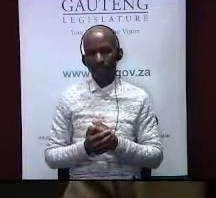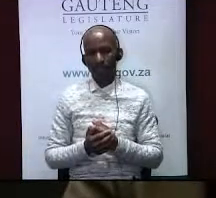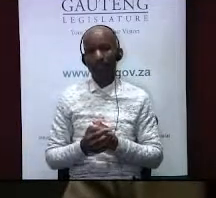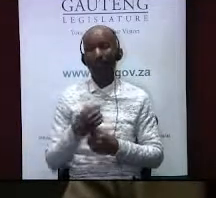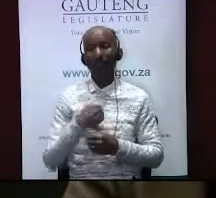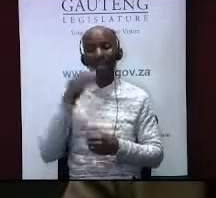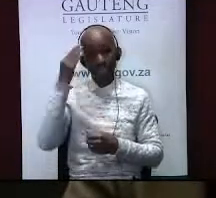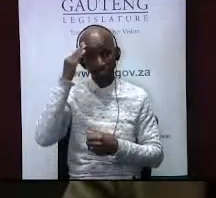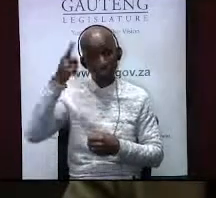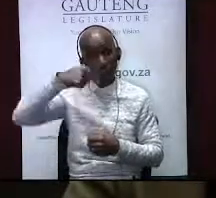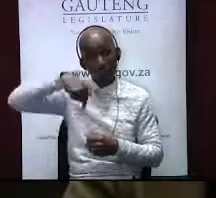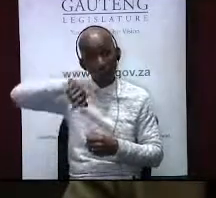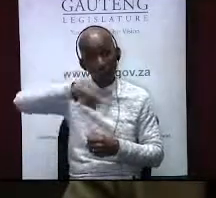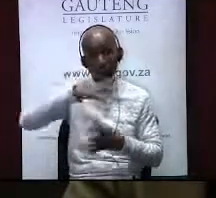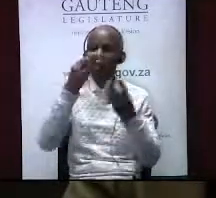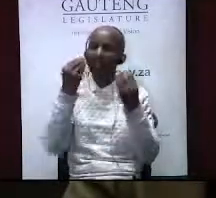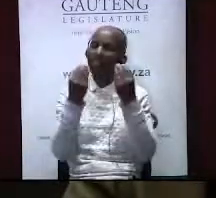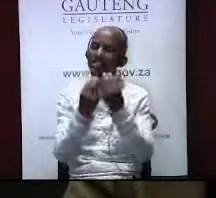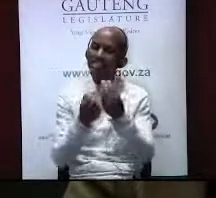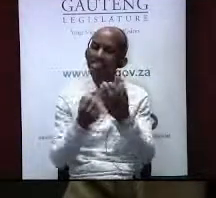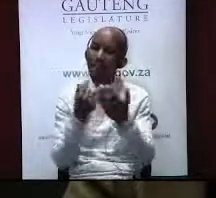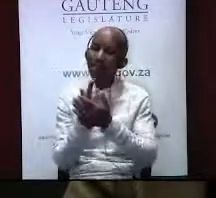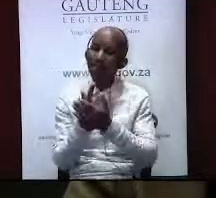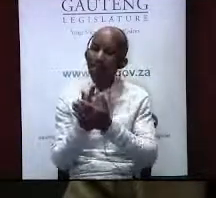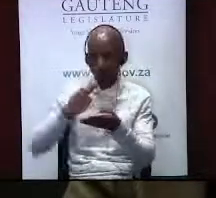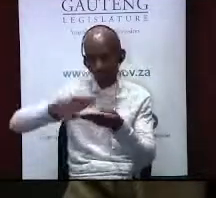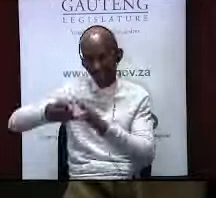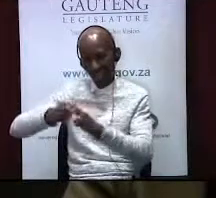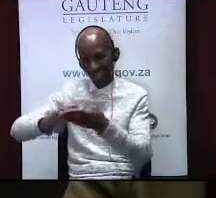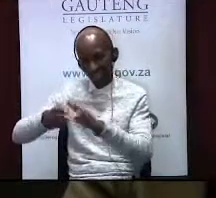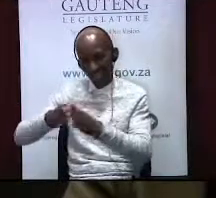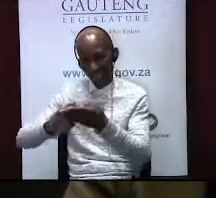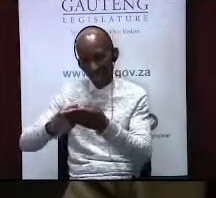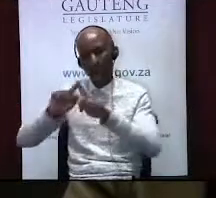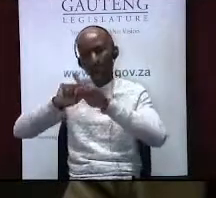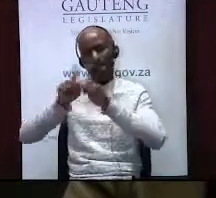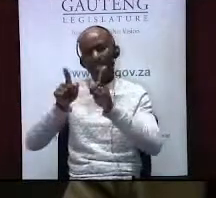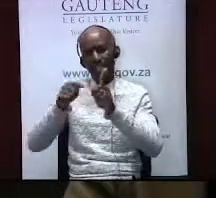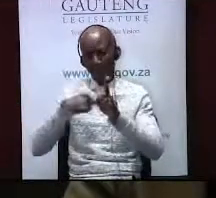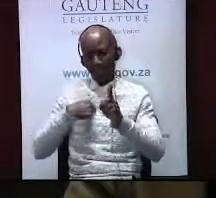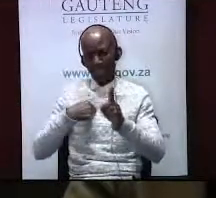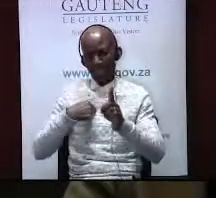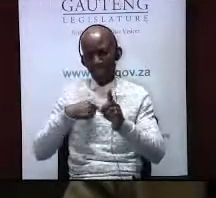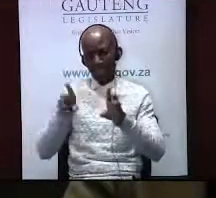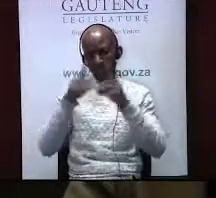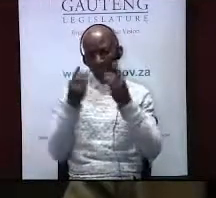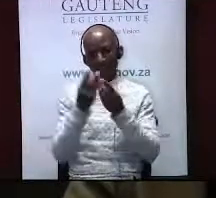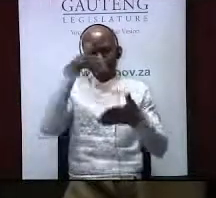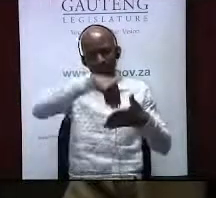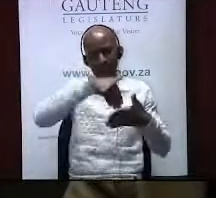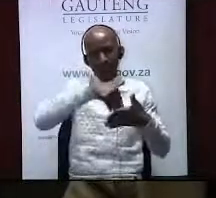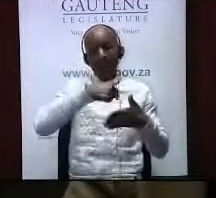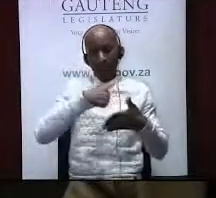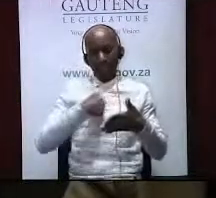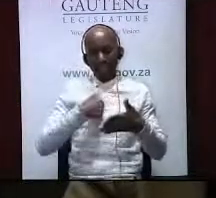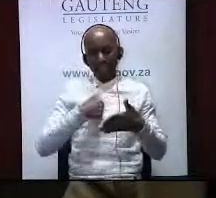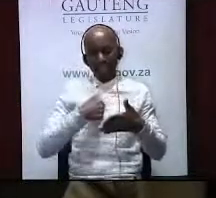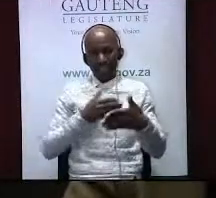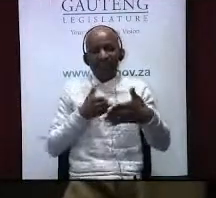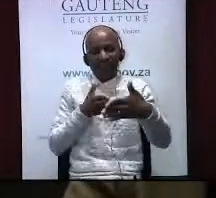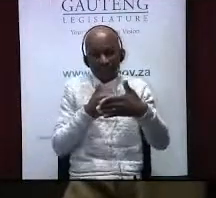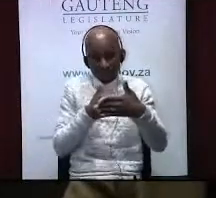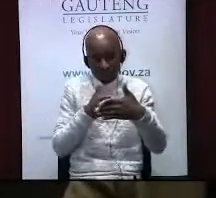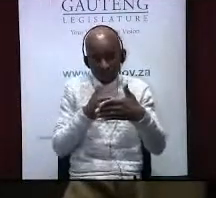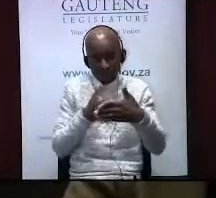I knew all these things that were happening in the community. But as I was in the department, I was restricted to